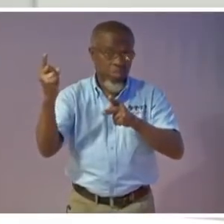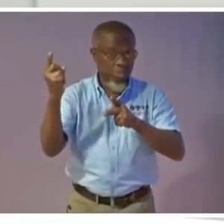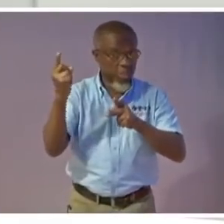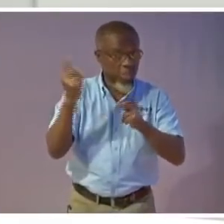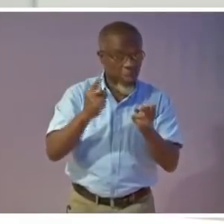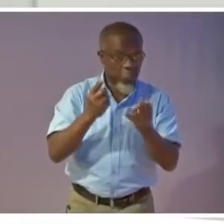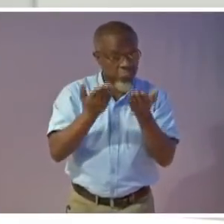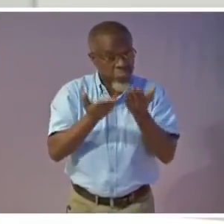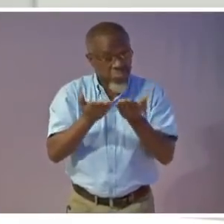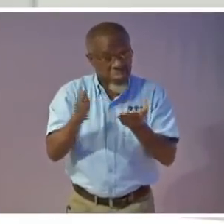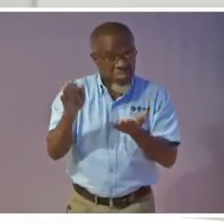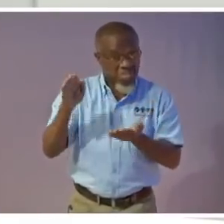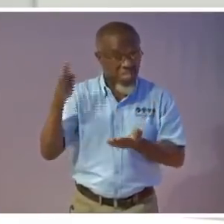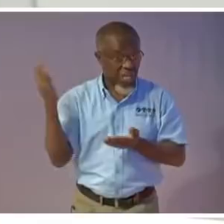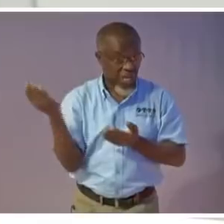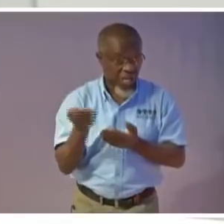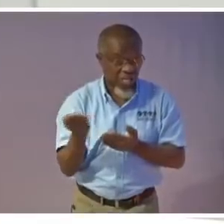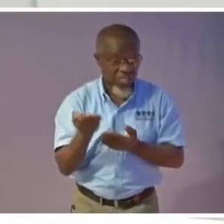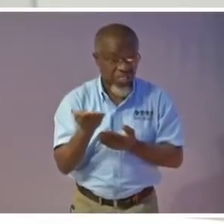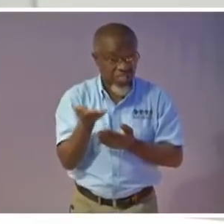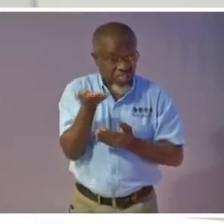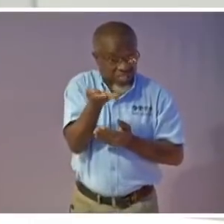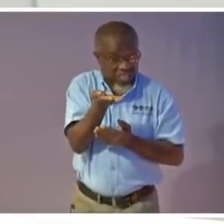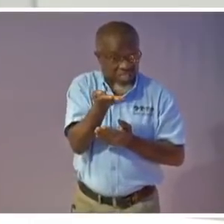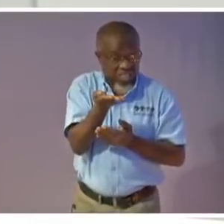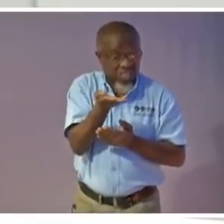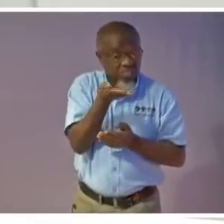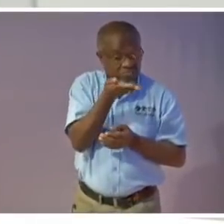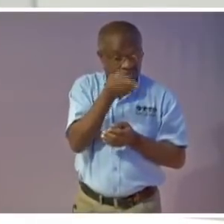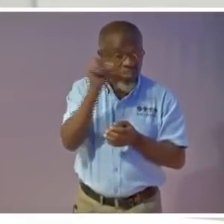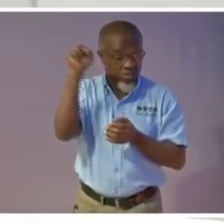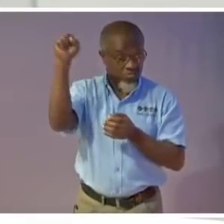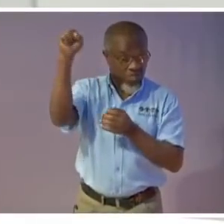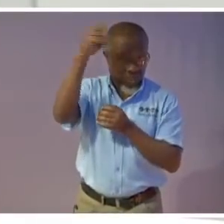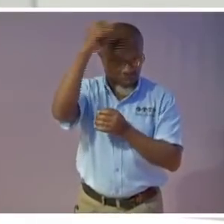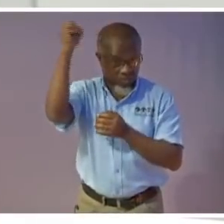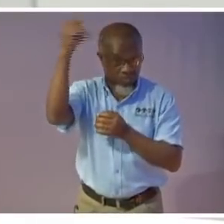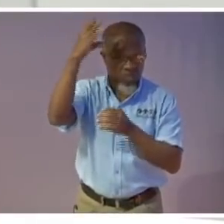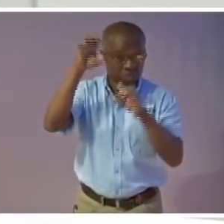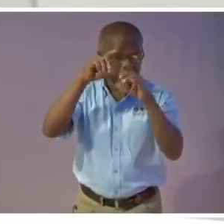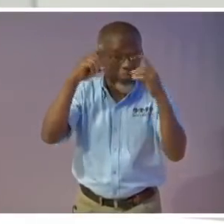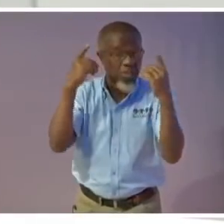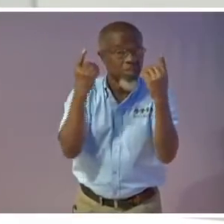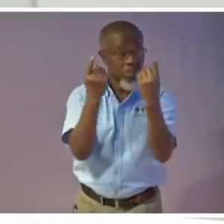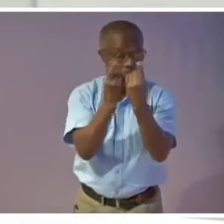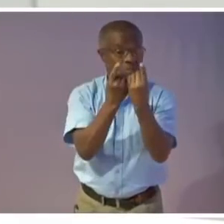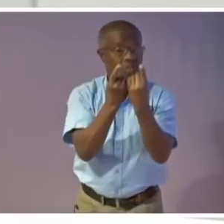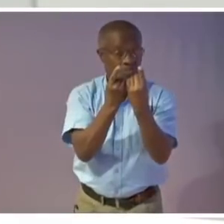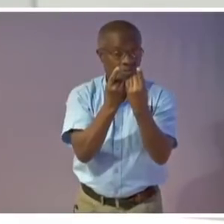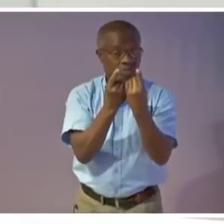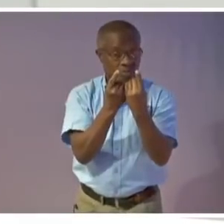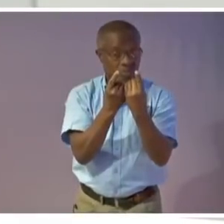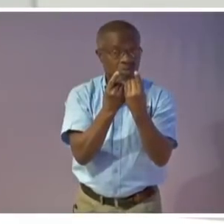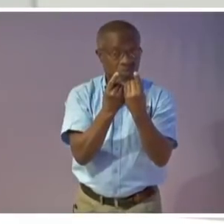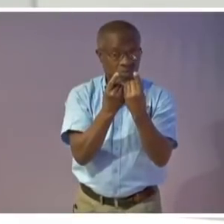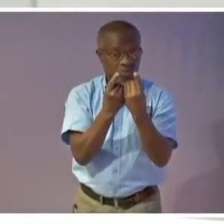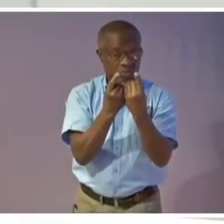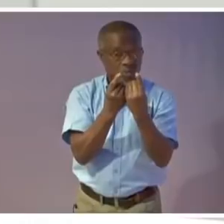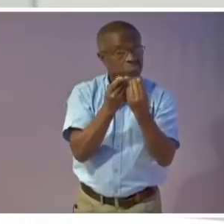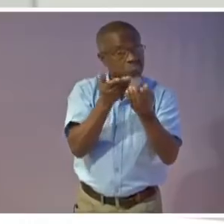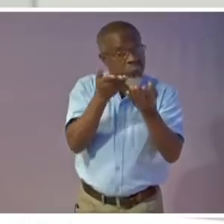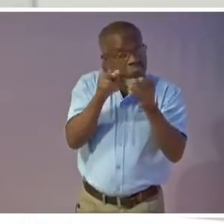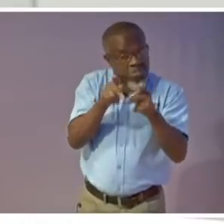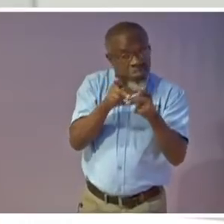to COVID-19 in the accident and emergency departments, and really they would be ICU, HU level patients,